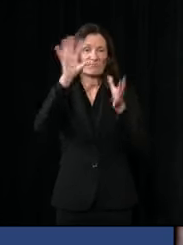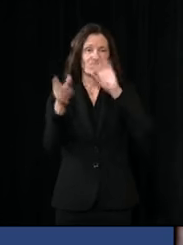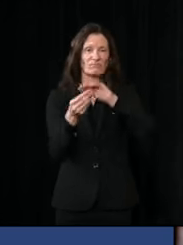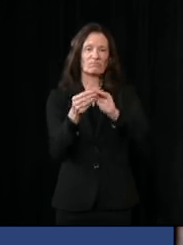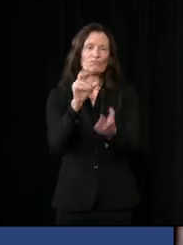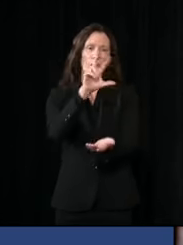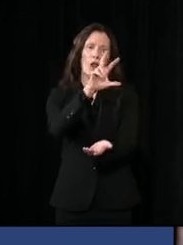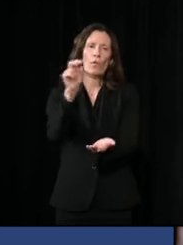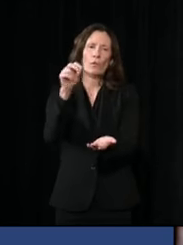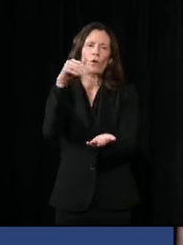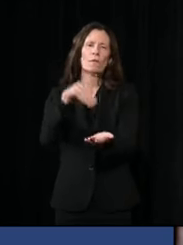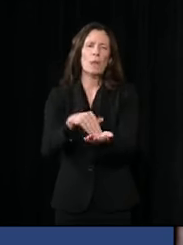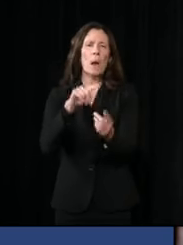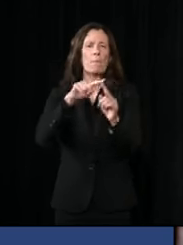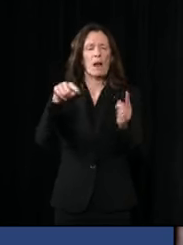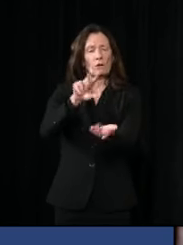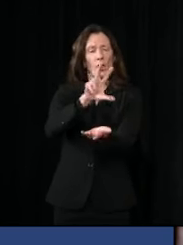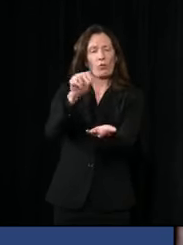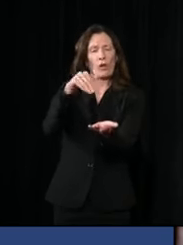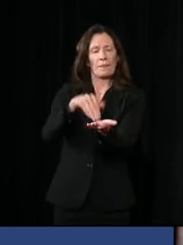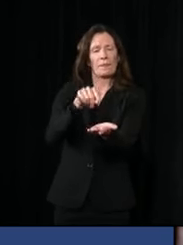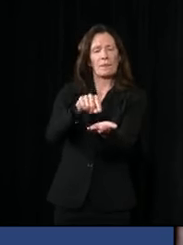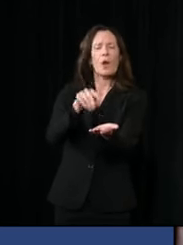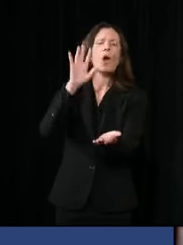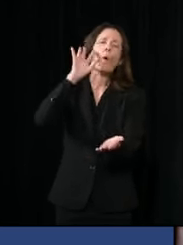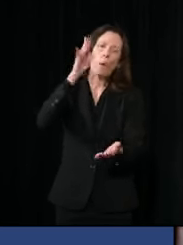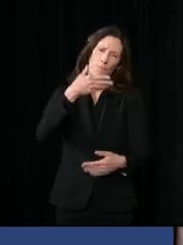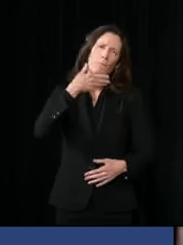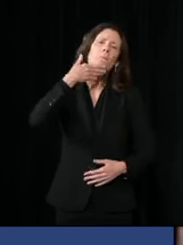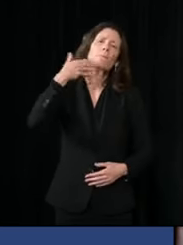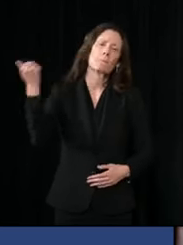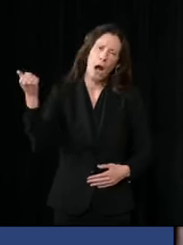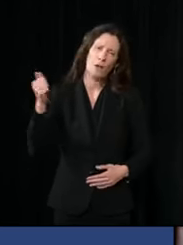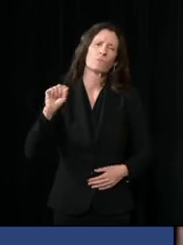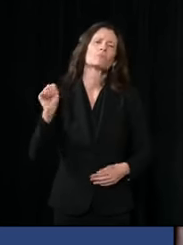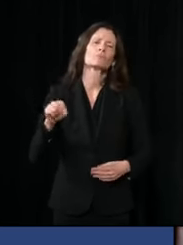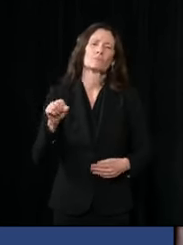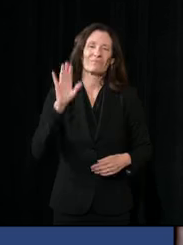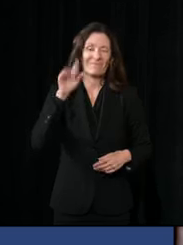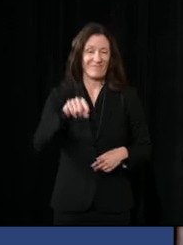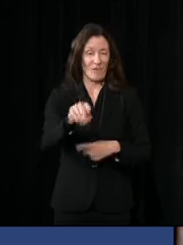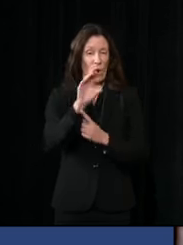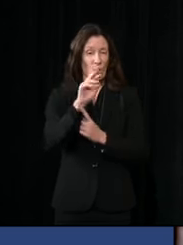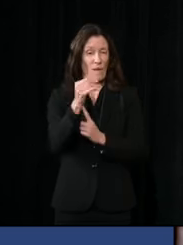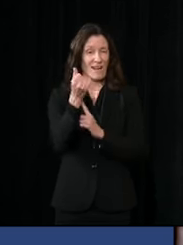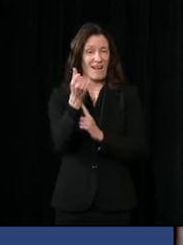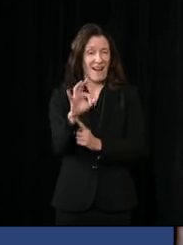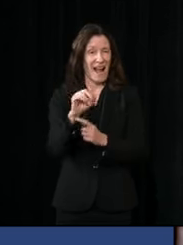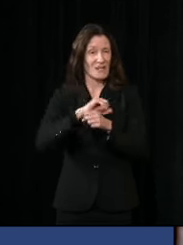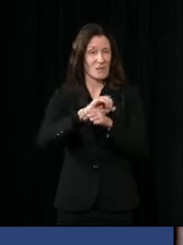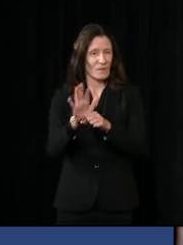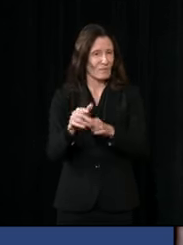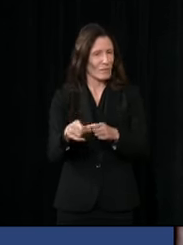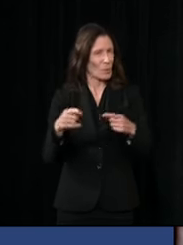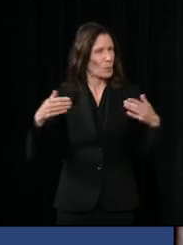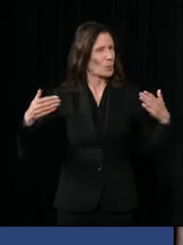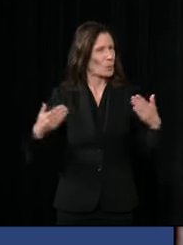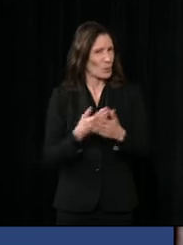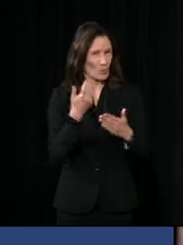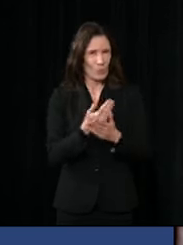recover, but this virus is new. We don't yet know much about what, if any, long-term effects it will